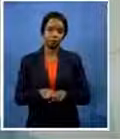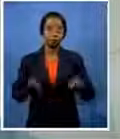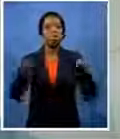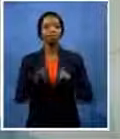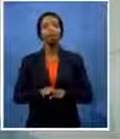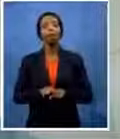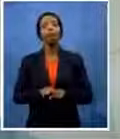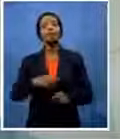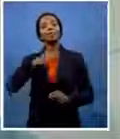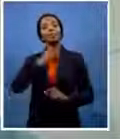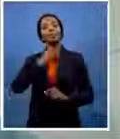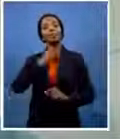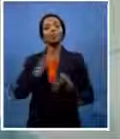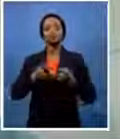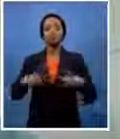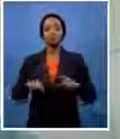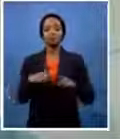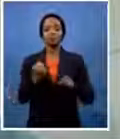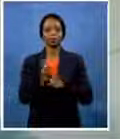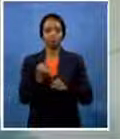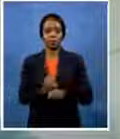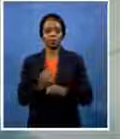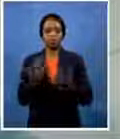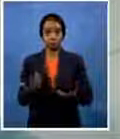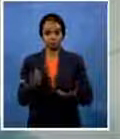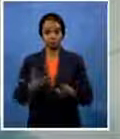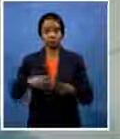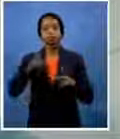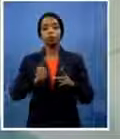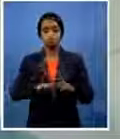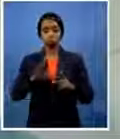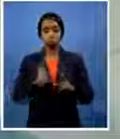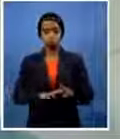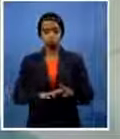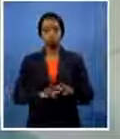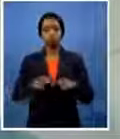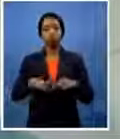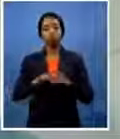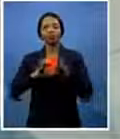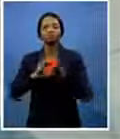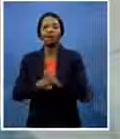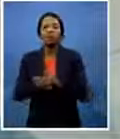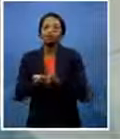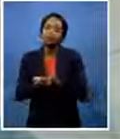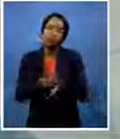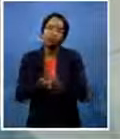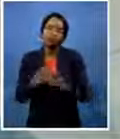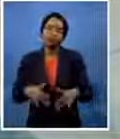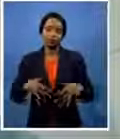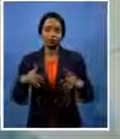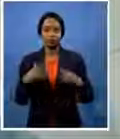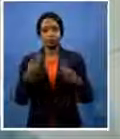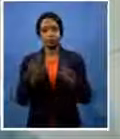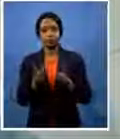the curve, to save lives, basically. All hinges on whether we can do the screening, the